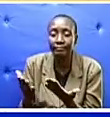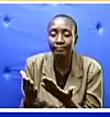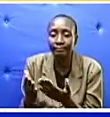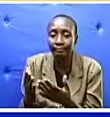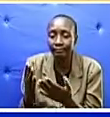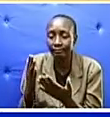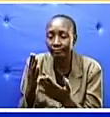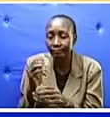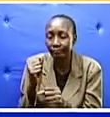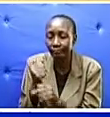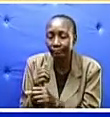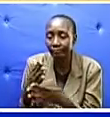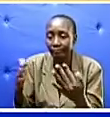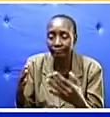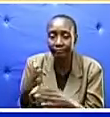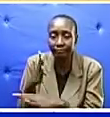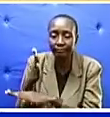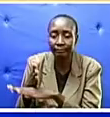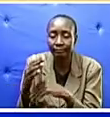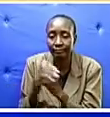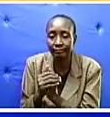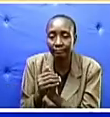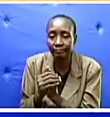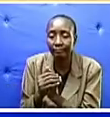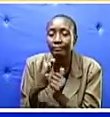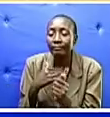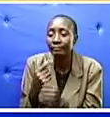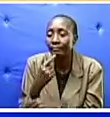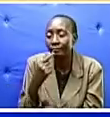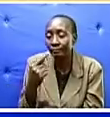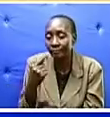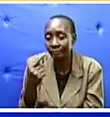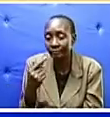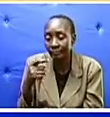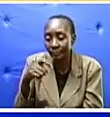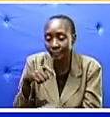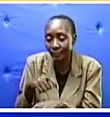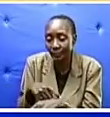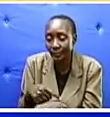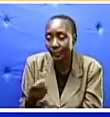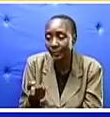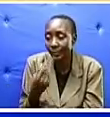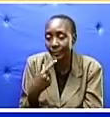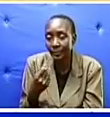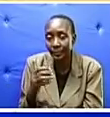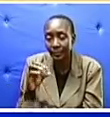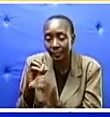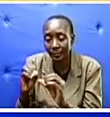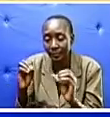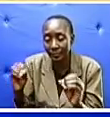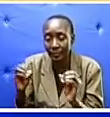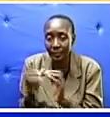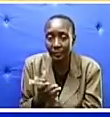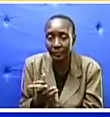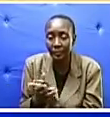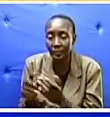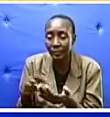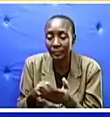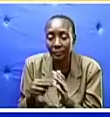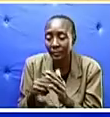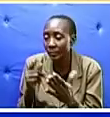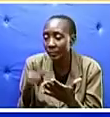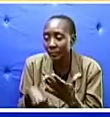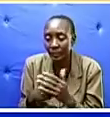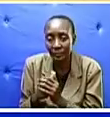lives depend on these ARVs. And let me tell you one thing, when there's a shortage or they say there's no more ARVs, we'll be up